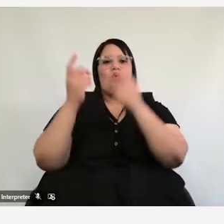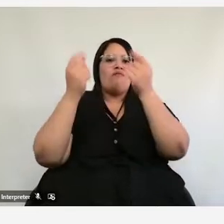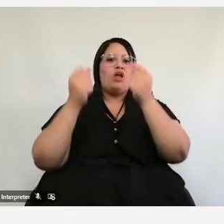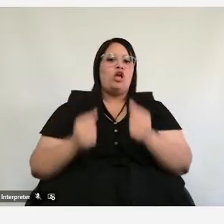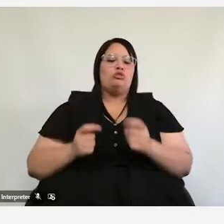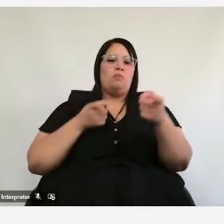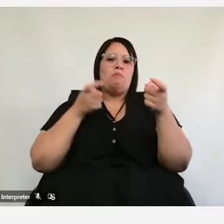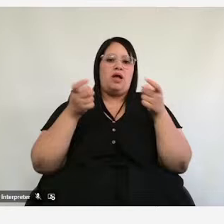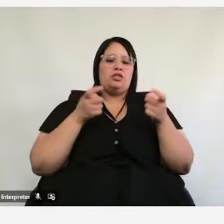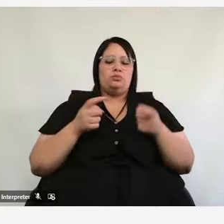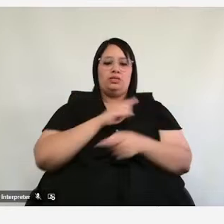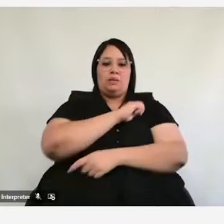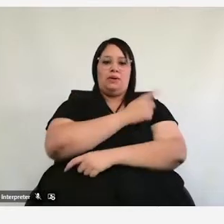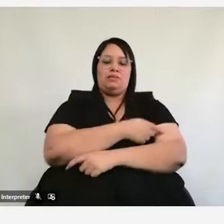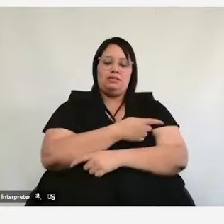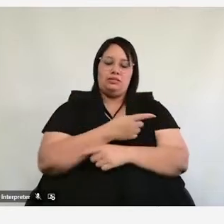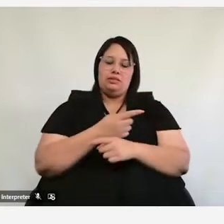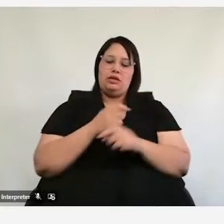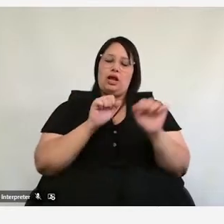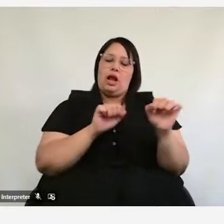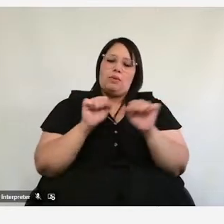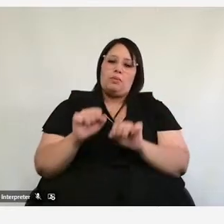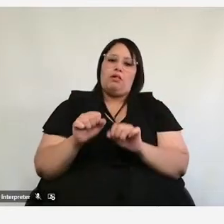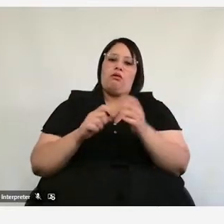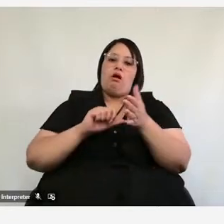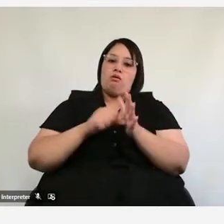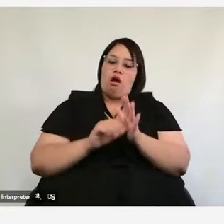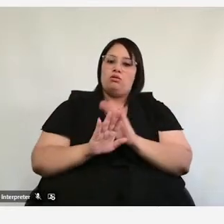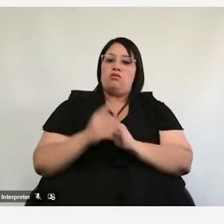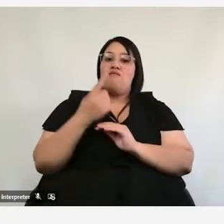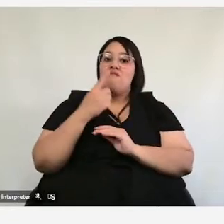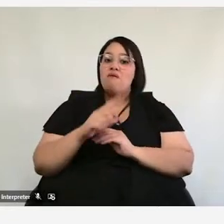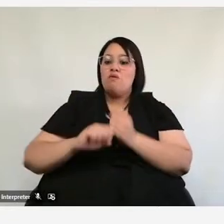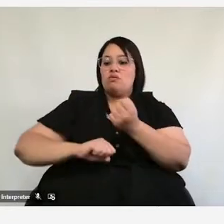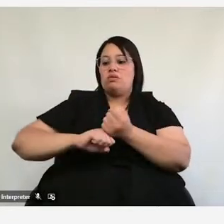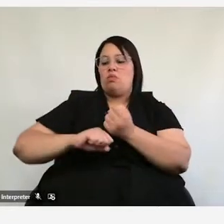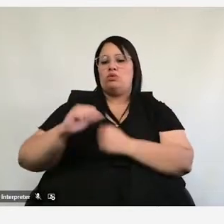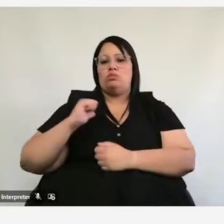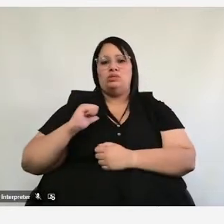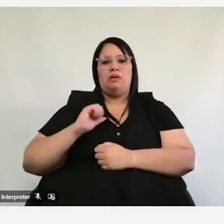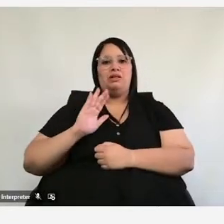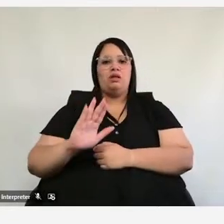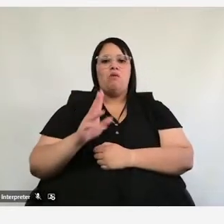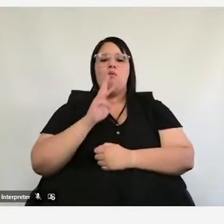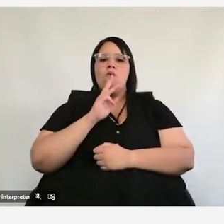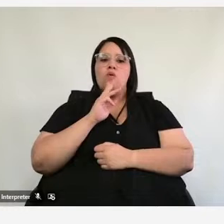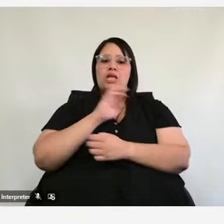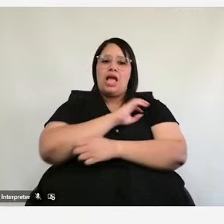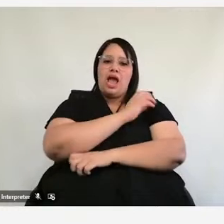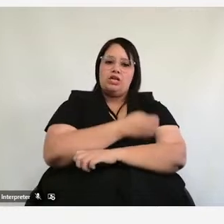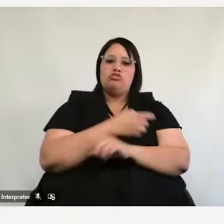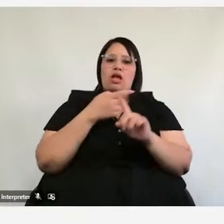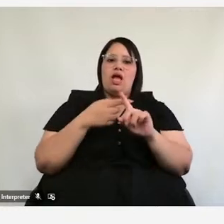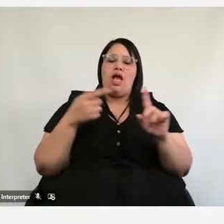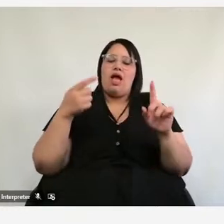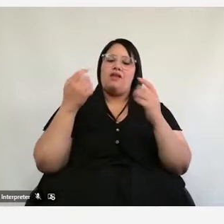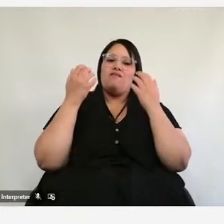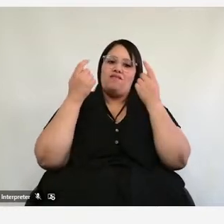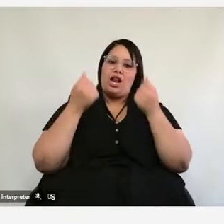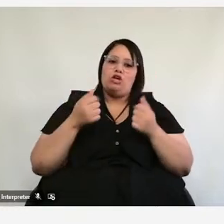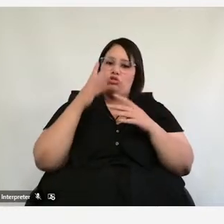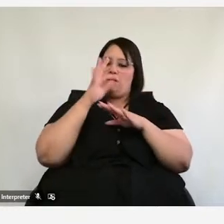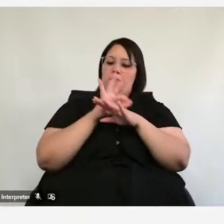Management Capability Grant to support municipalities with water, energy, and financial